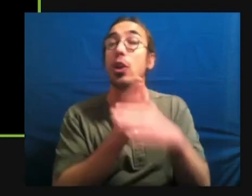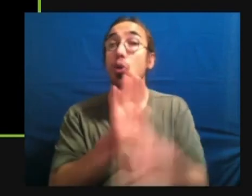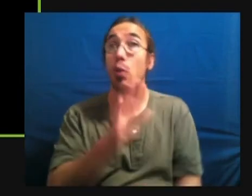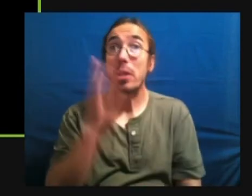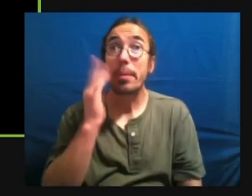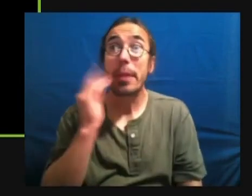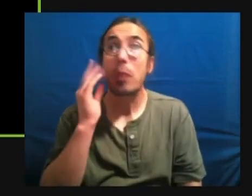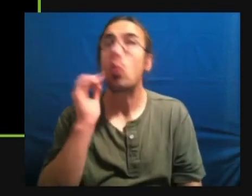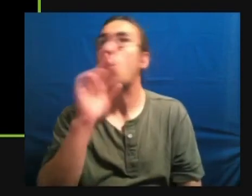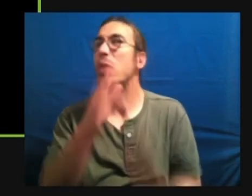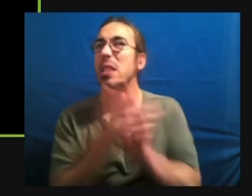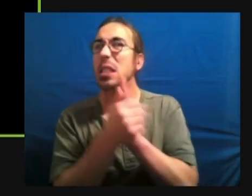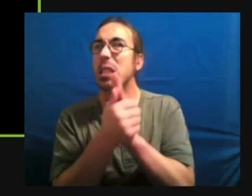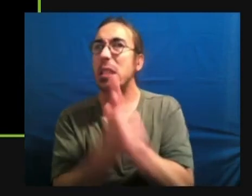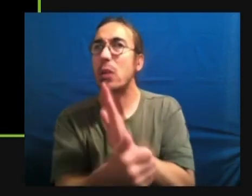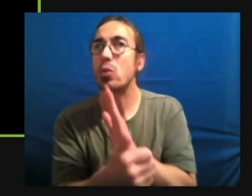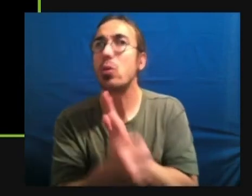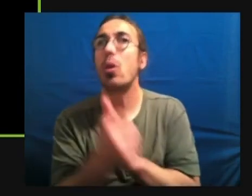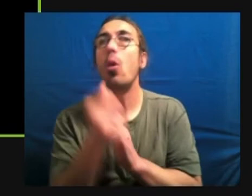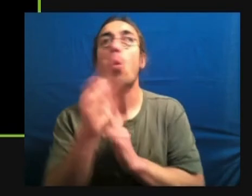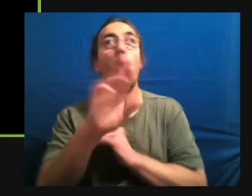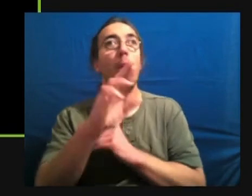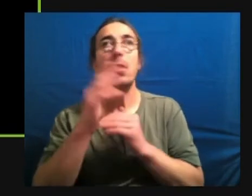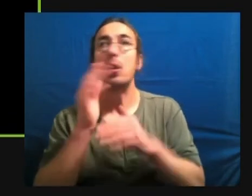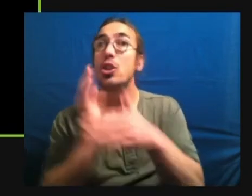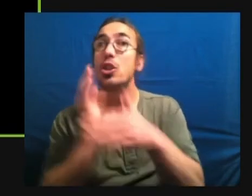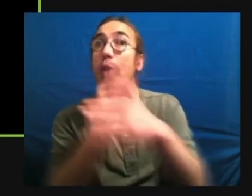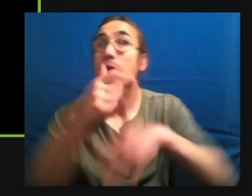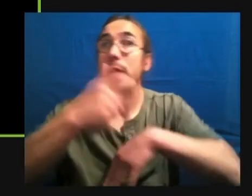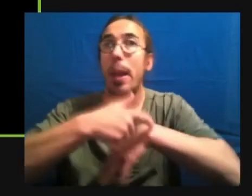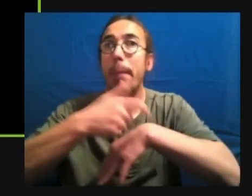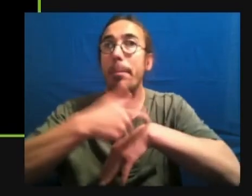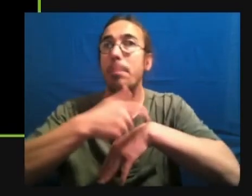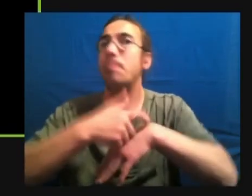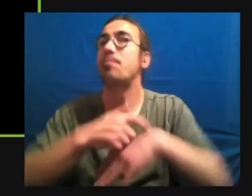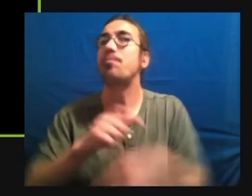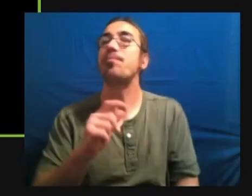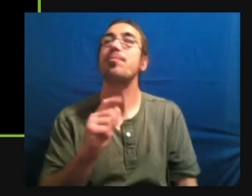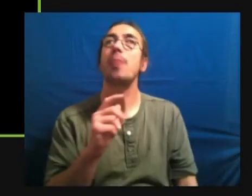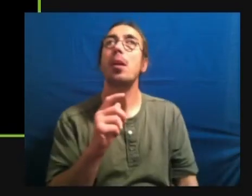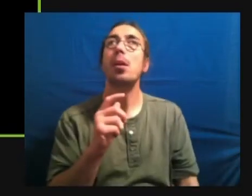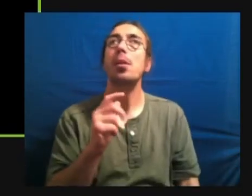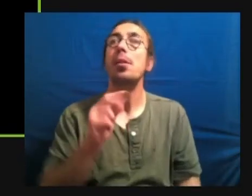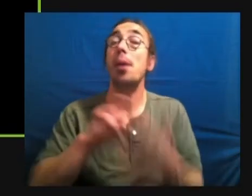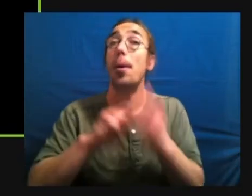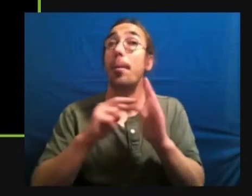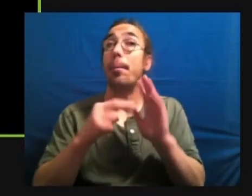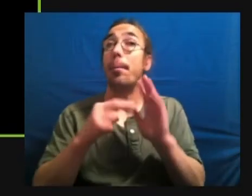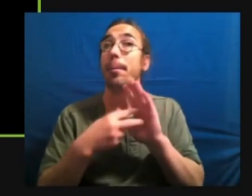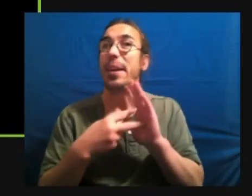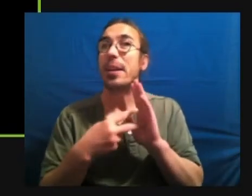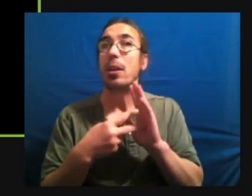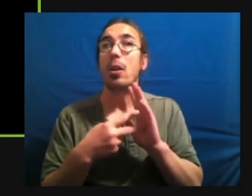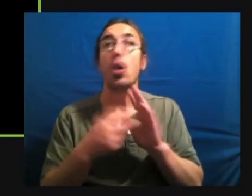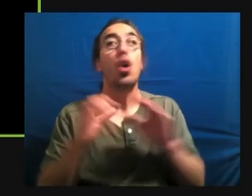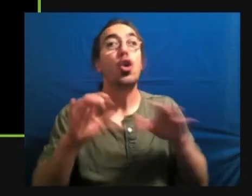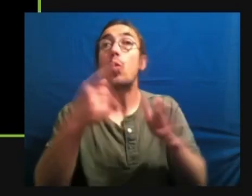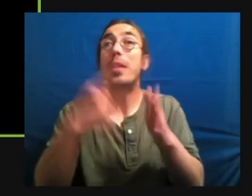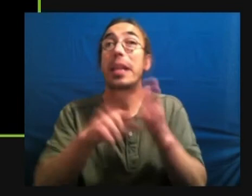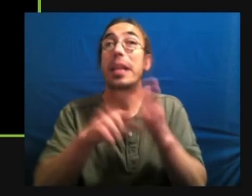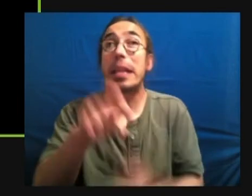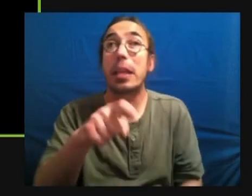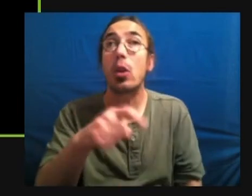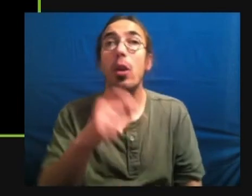skills or your time. I mean doing what they need, not telling them what they need.